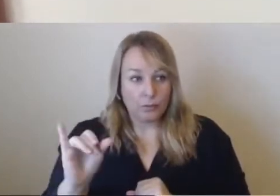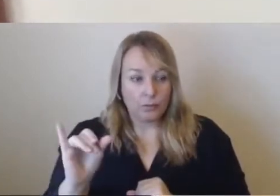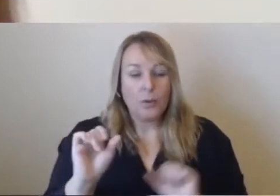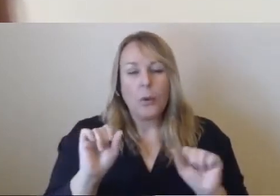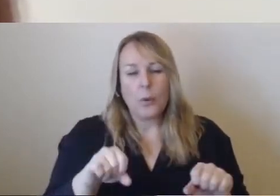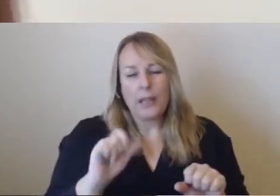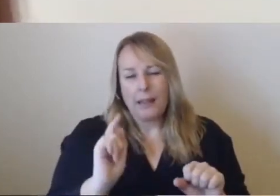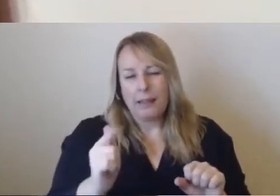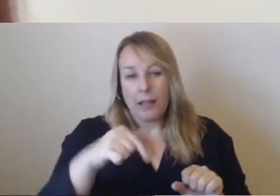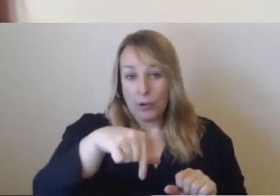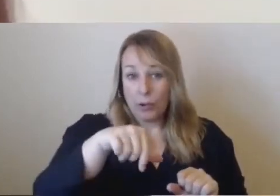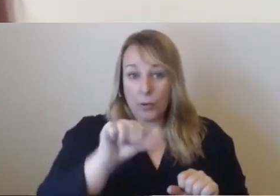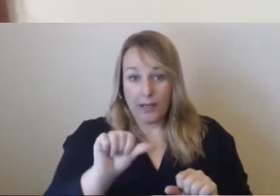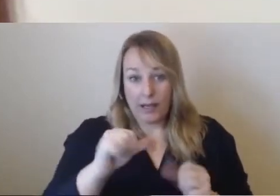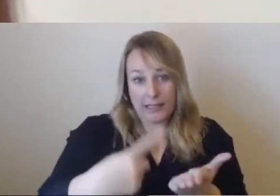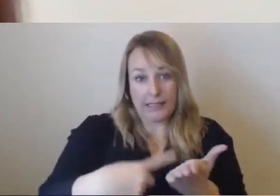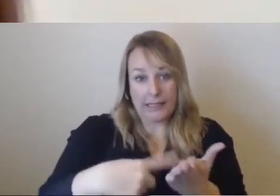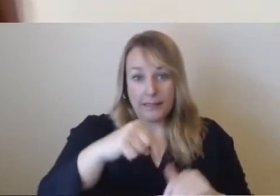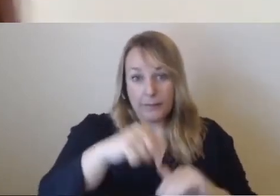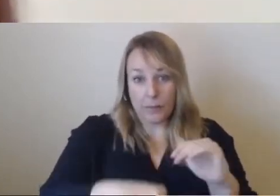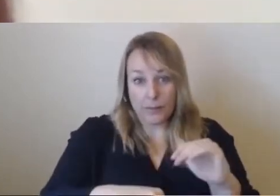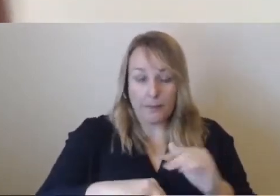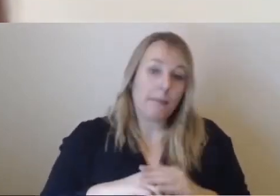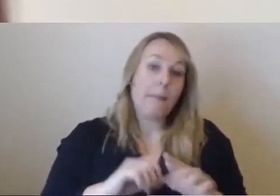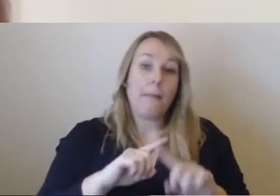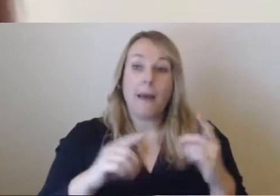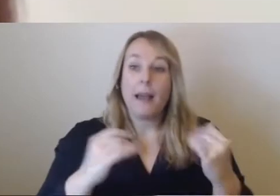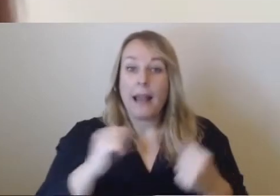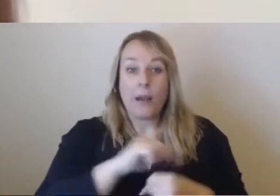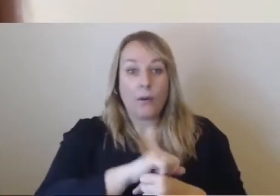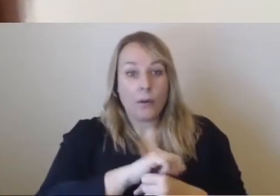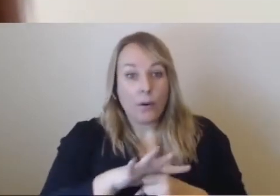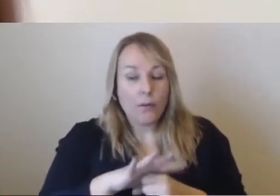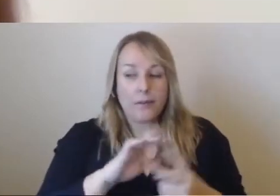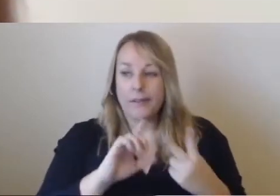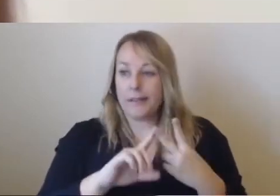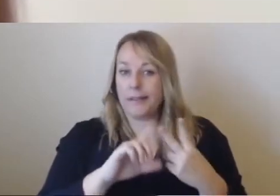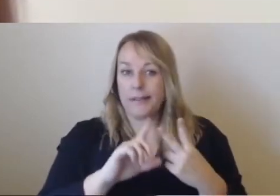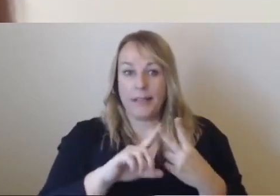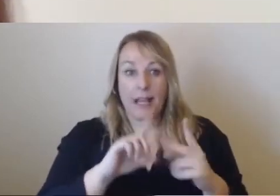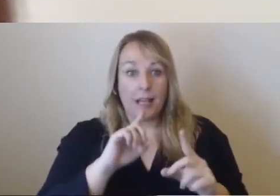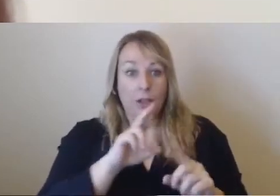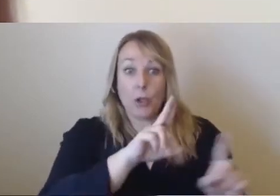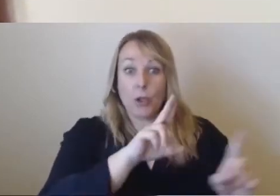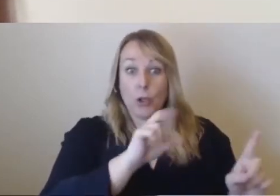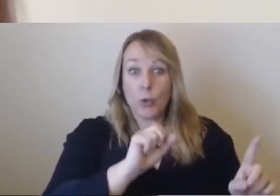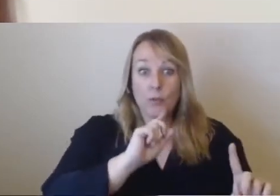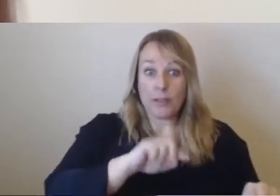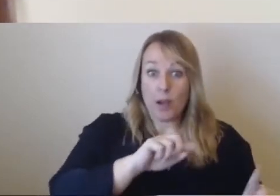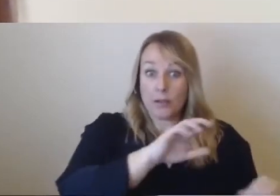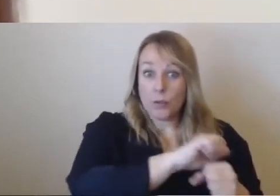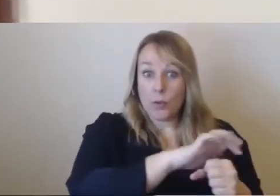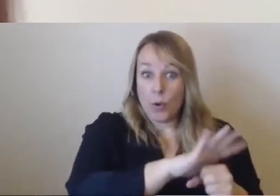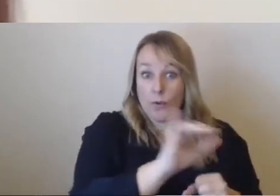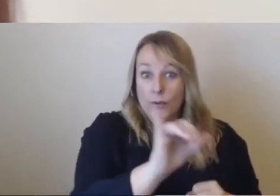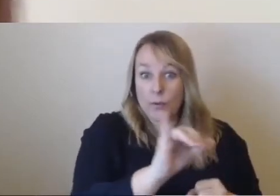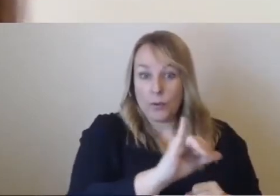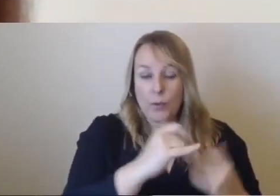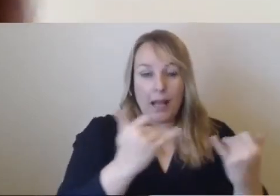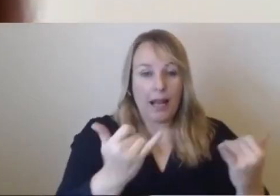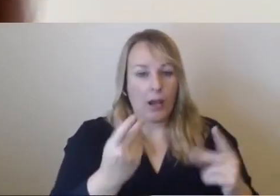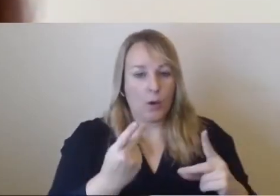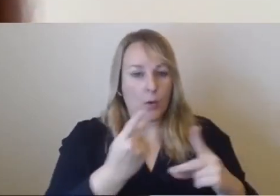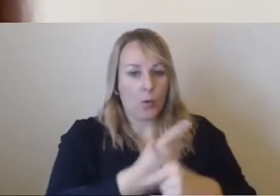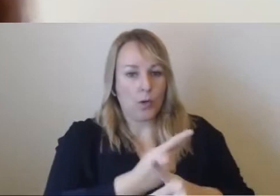Q&A, but I think that's something that especially with COVID and with the US response to COVID, we may see even more increased nationalism